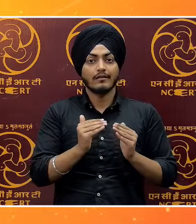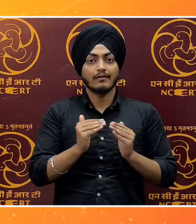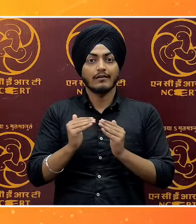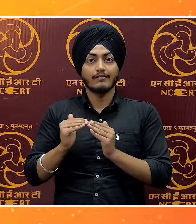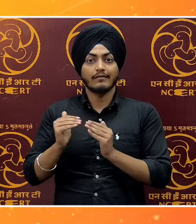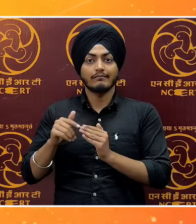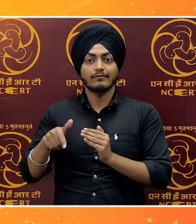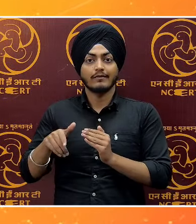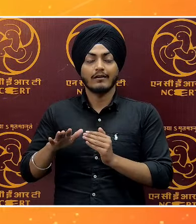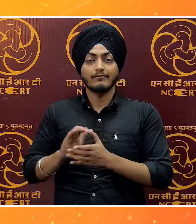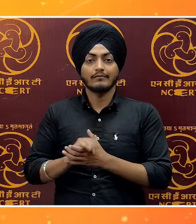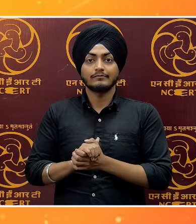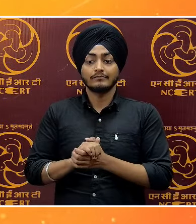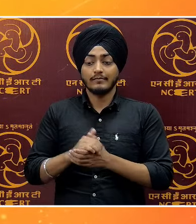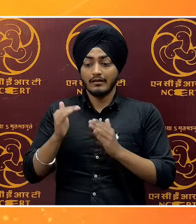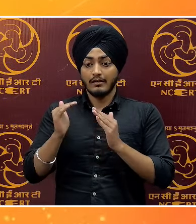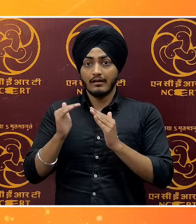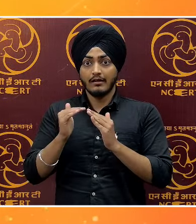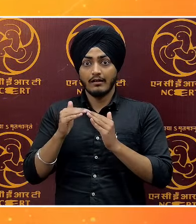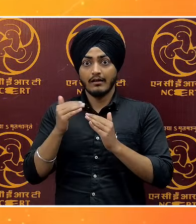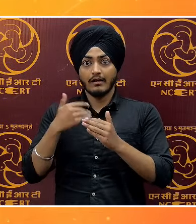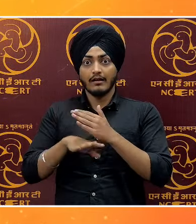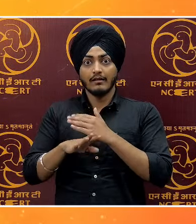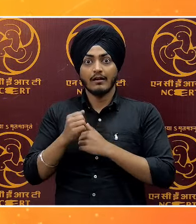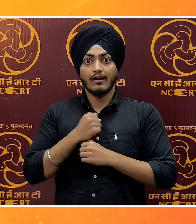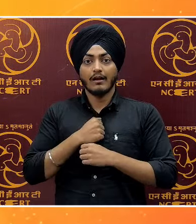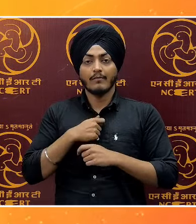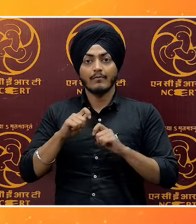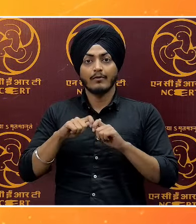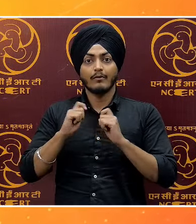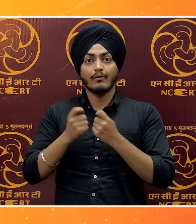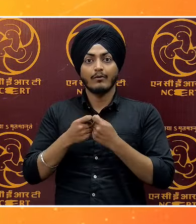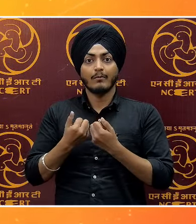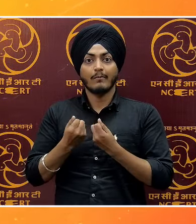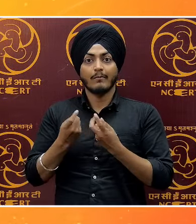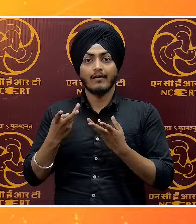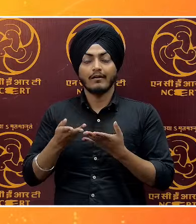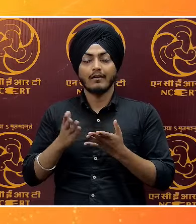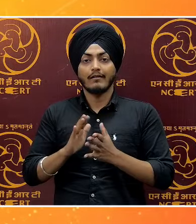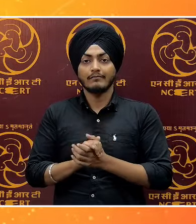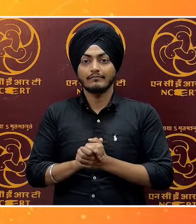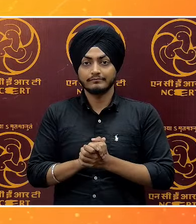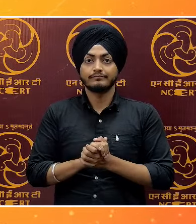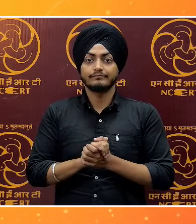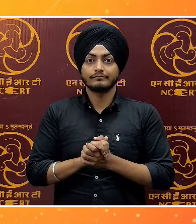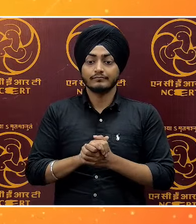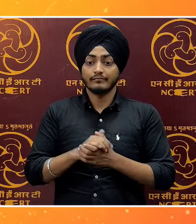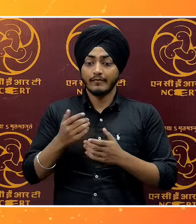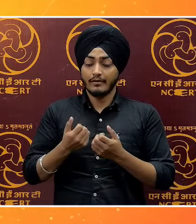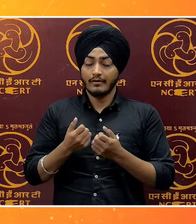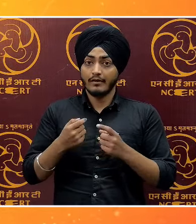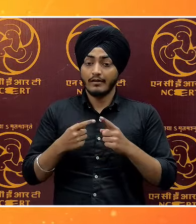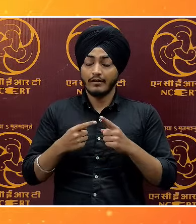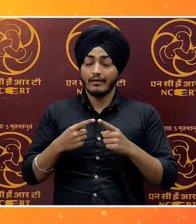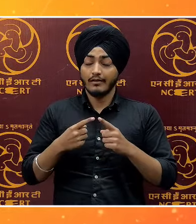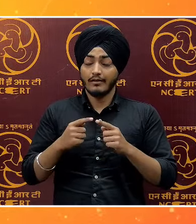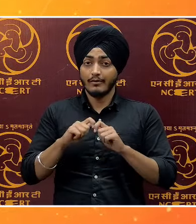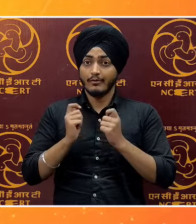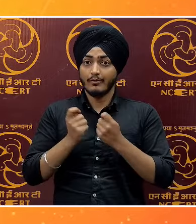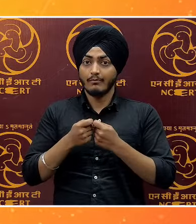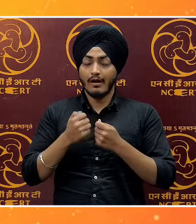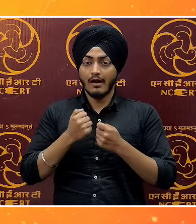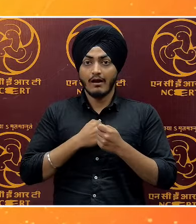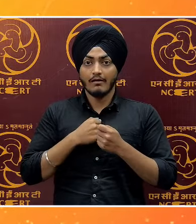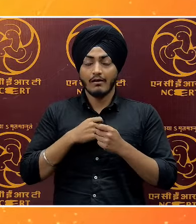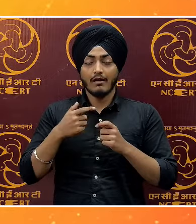my house, there are rooms. In my room, there is a bed.